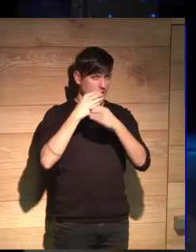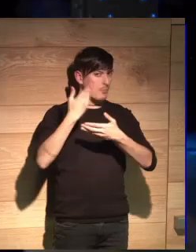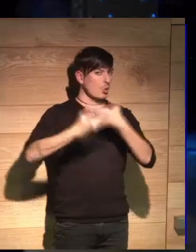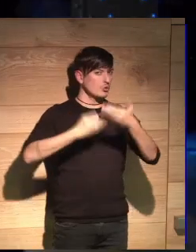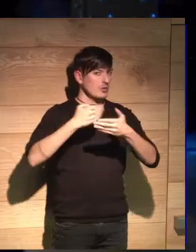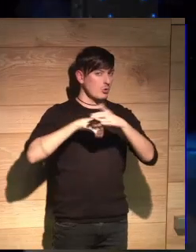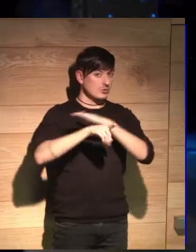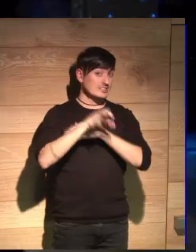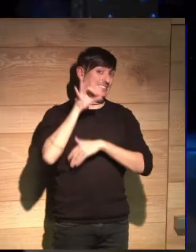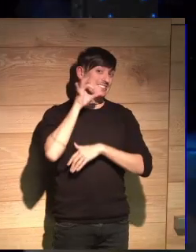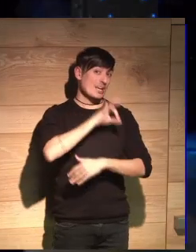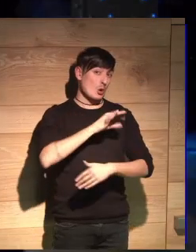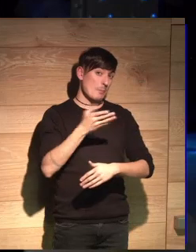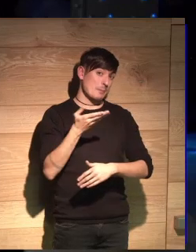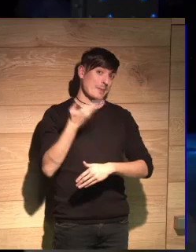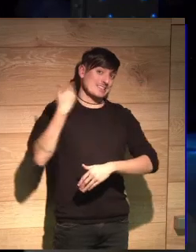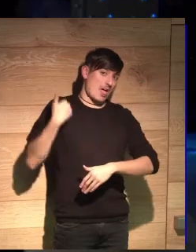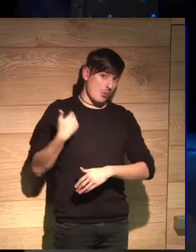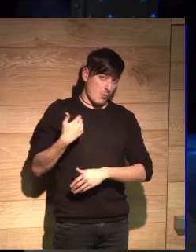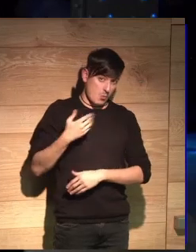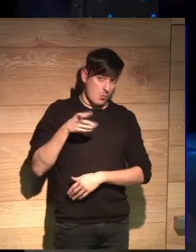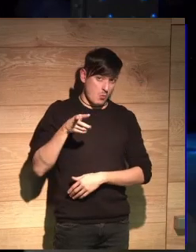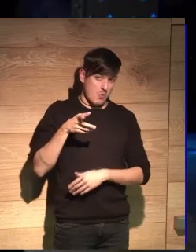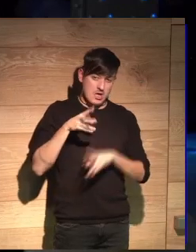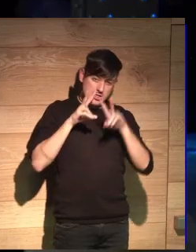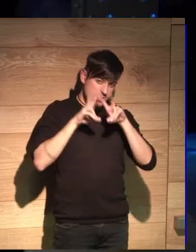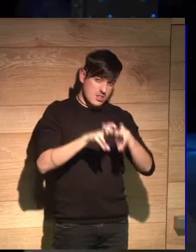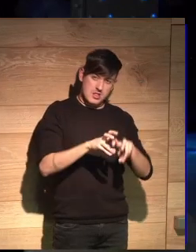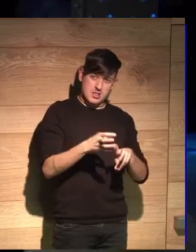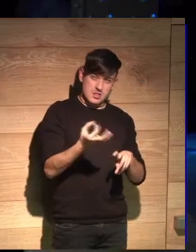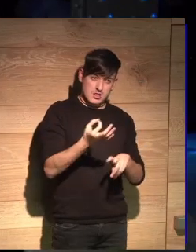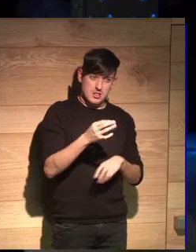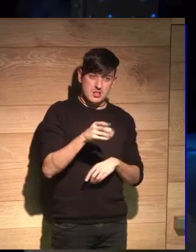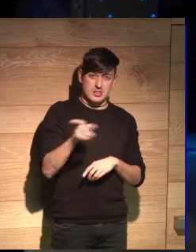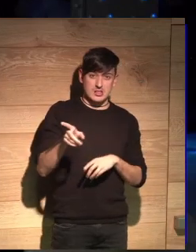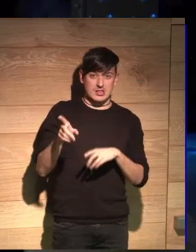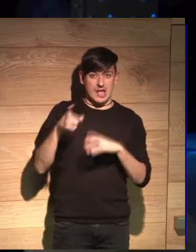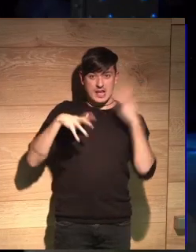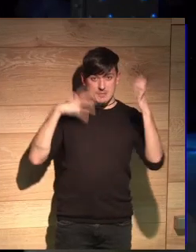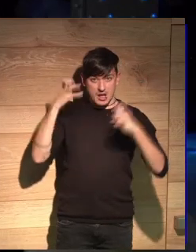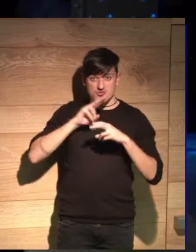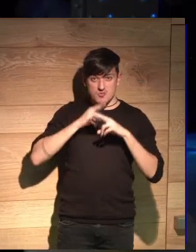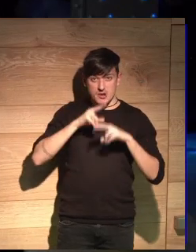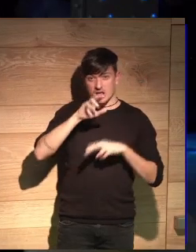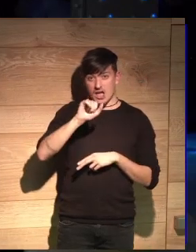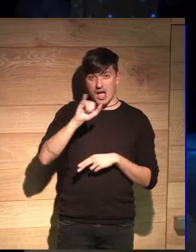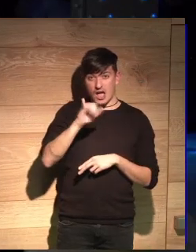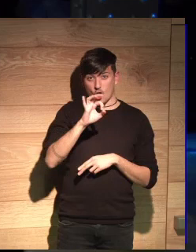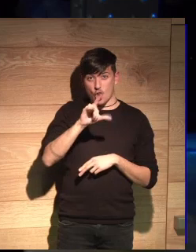big evolutionary biologists from the last century, studied